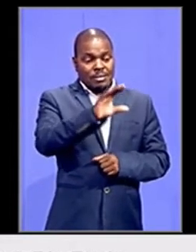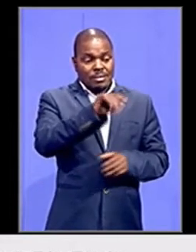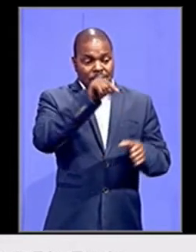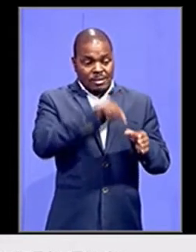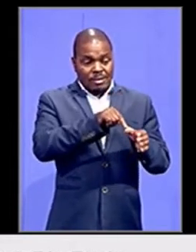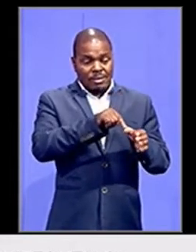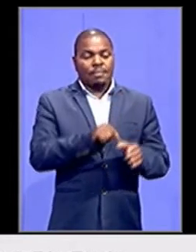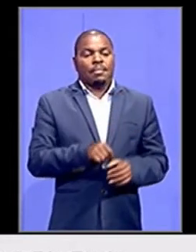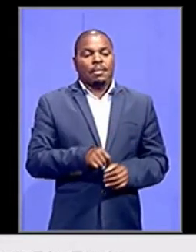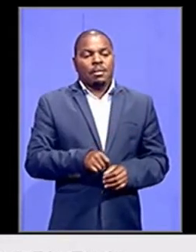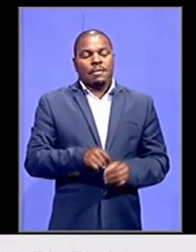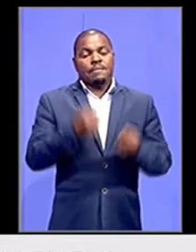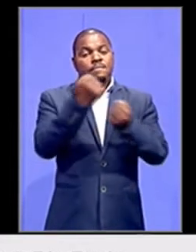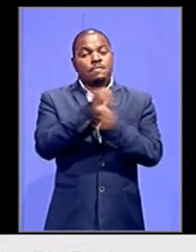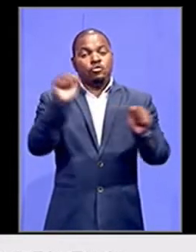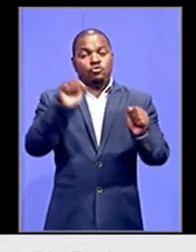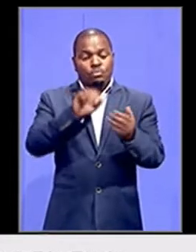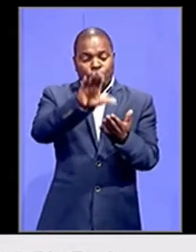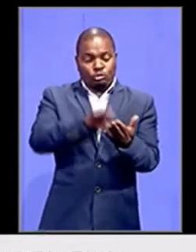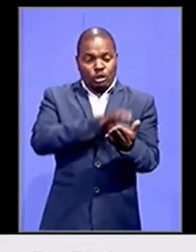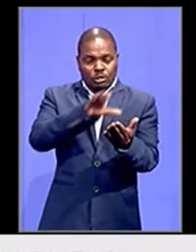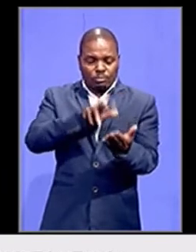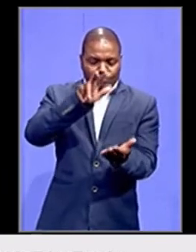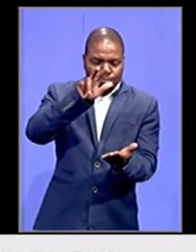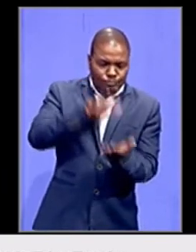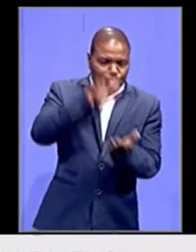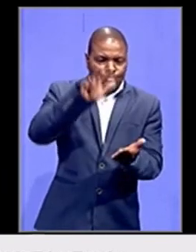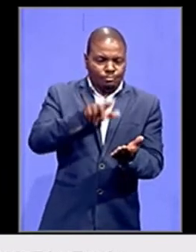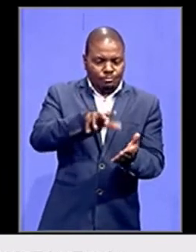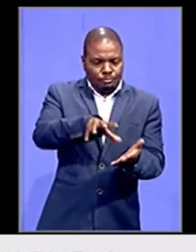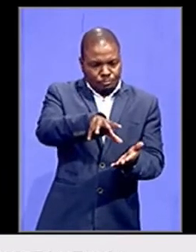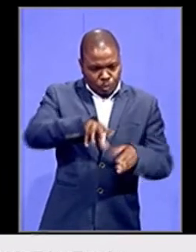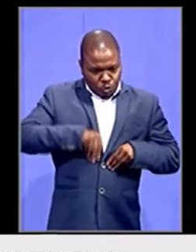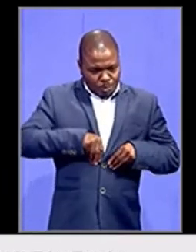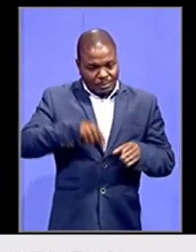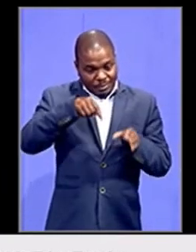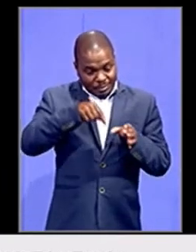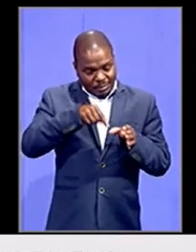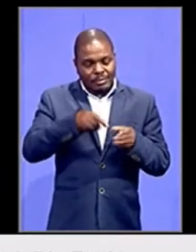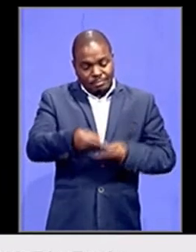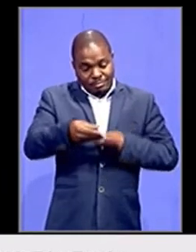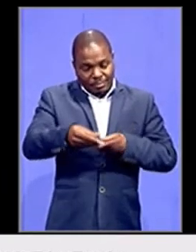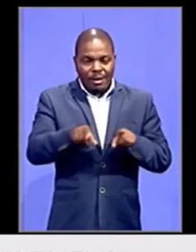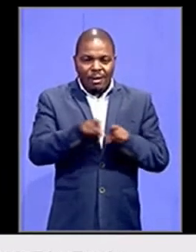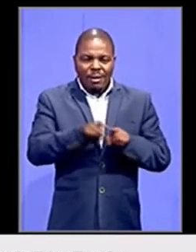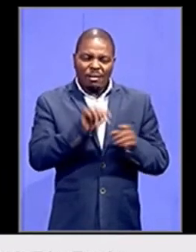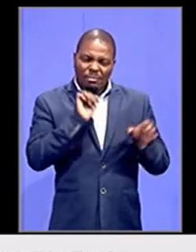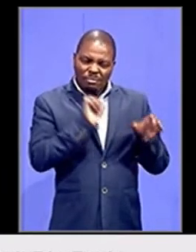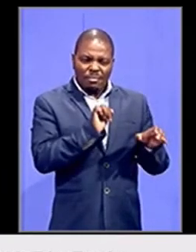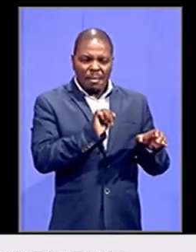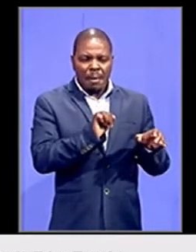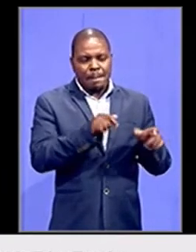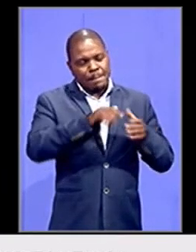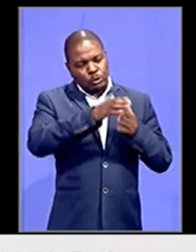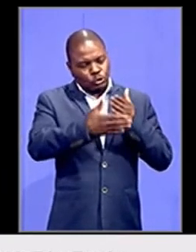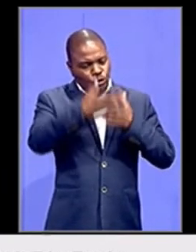Freedom Charter as its main policy pillar led